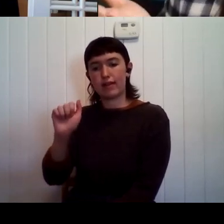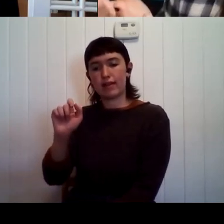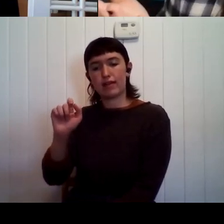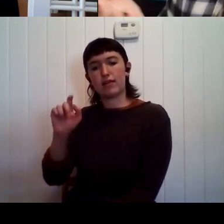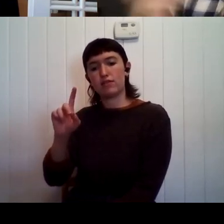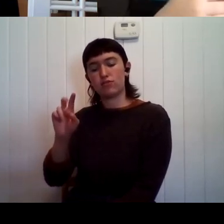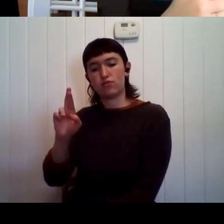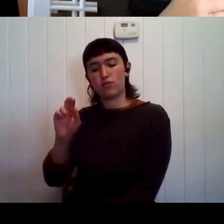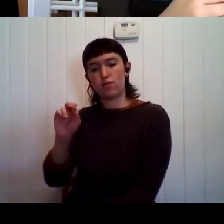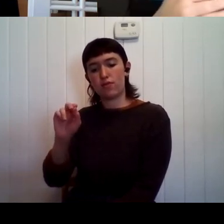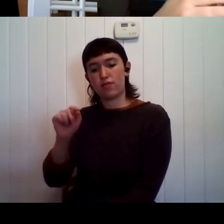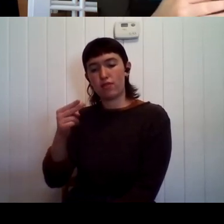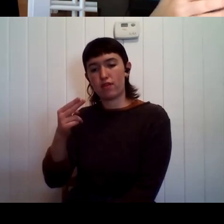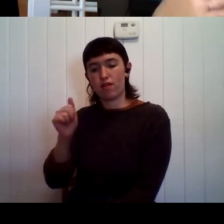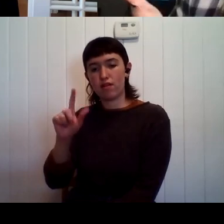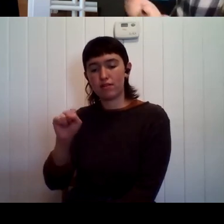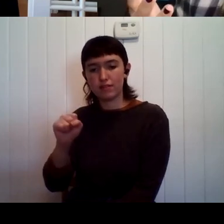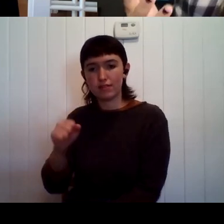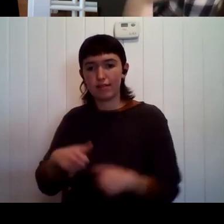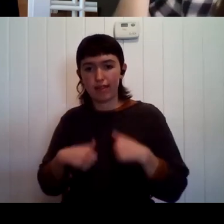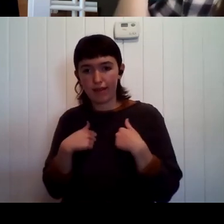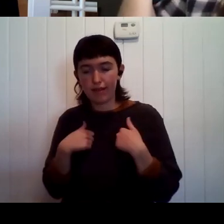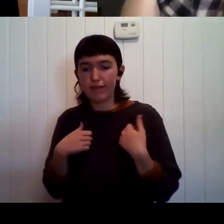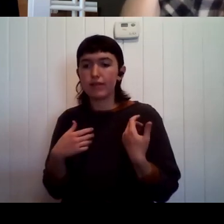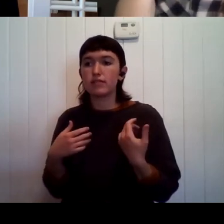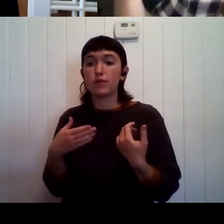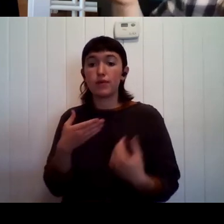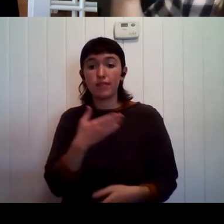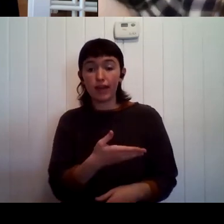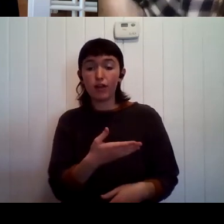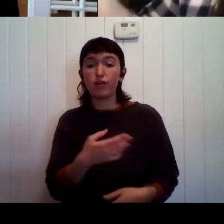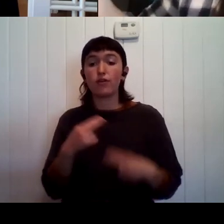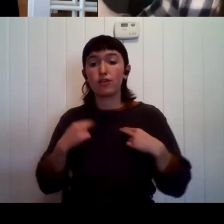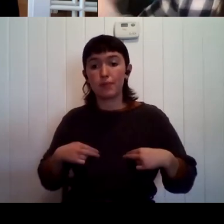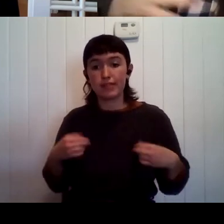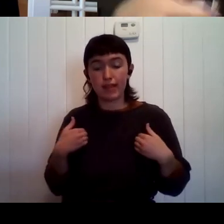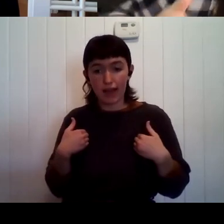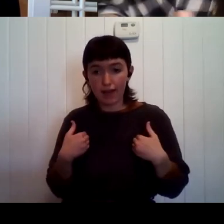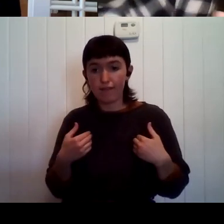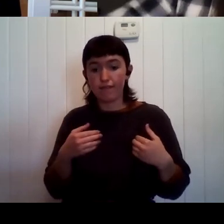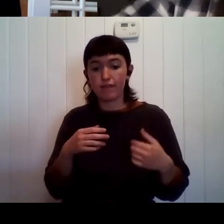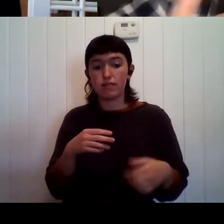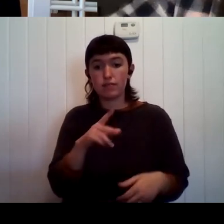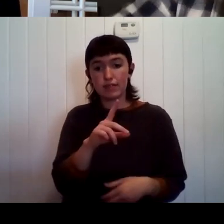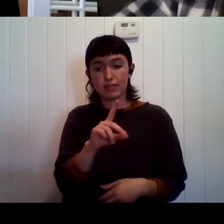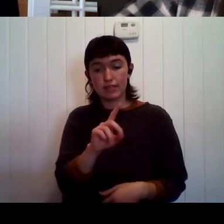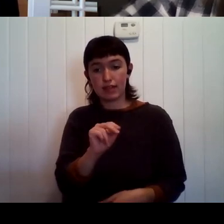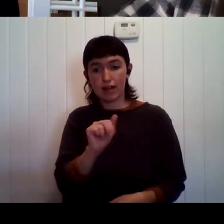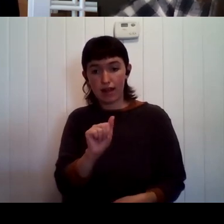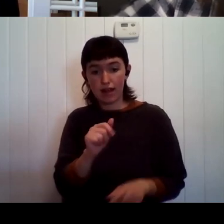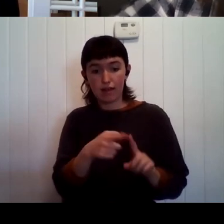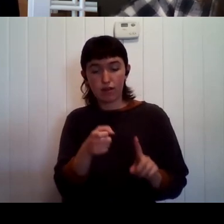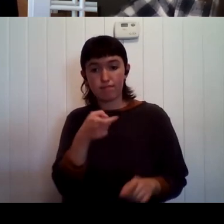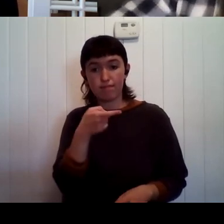European populations have Neanderthal DNA mixed in because we were close enough that the mating worked and created healthy